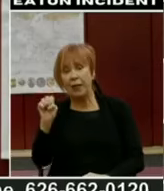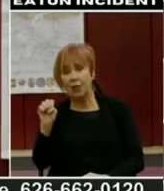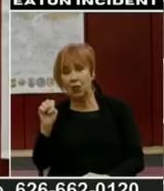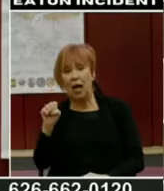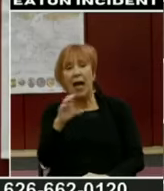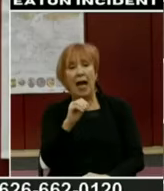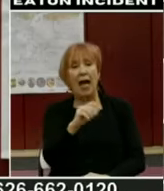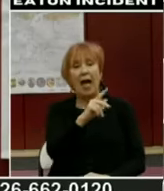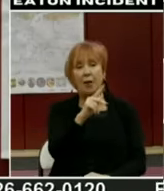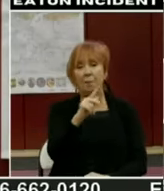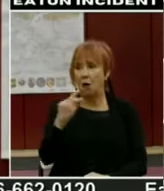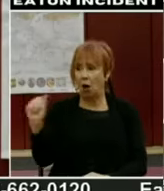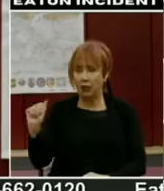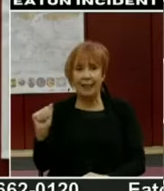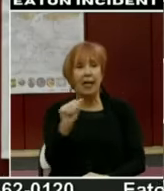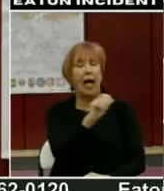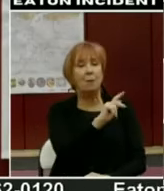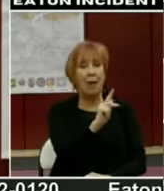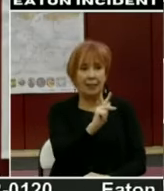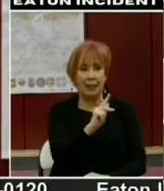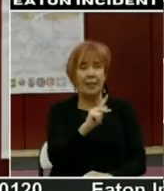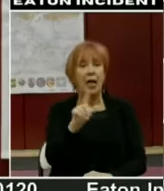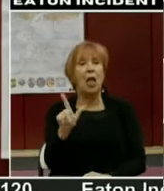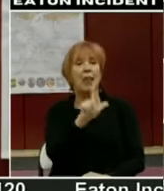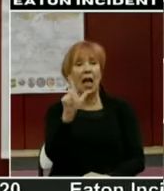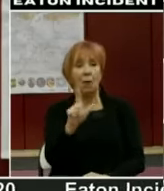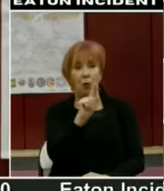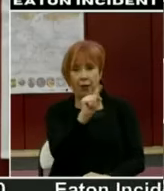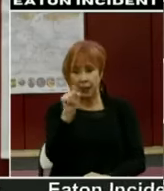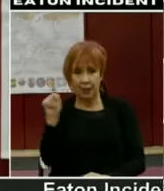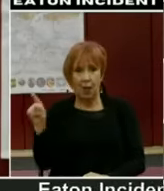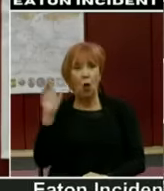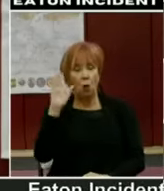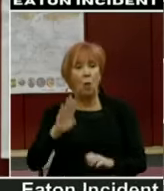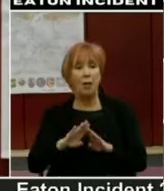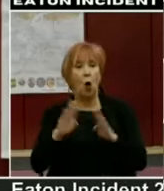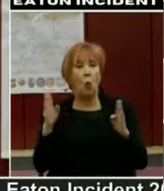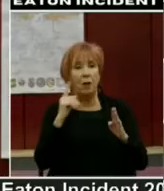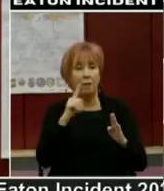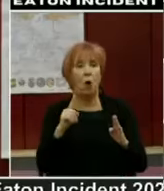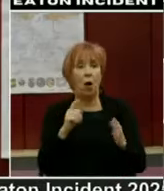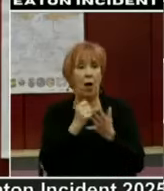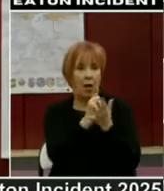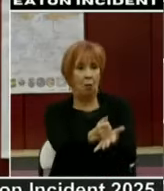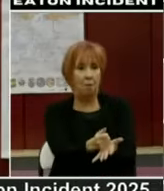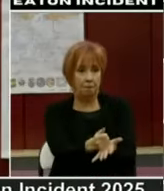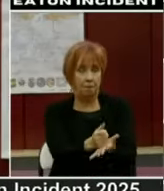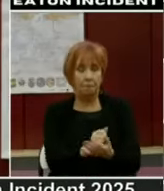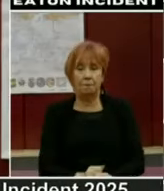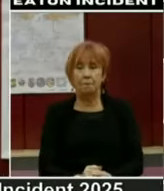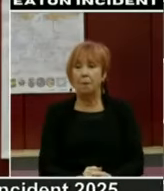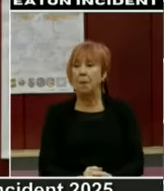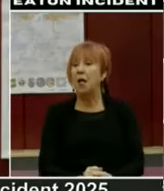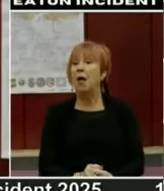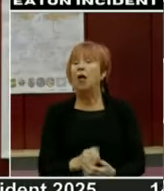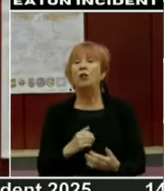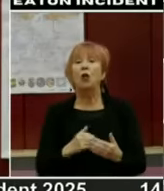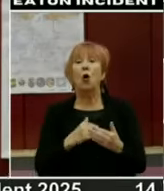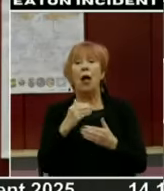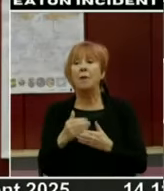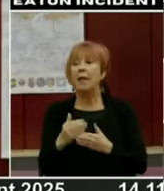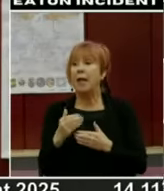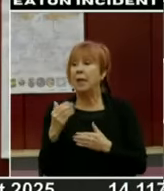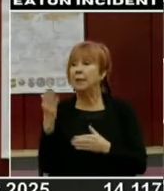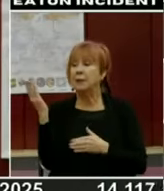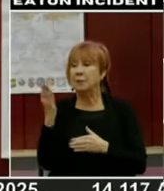Altadena for the same purpose shortly. With that, I will sit down and turn it over to the next speaker, and I'll be here for any questions you